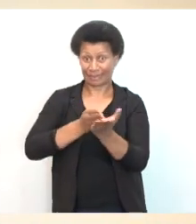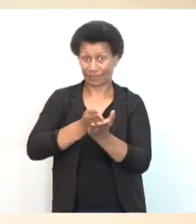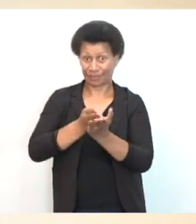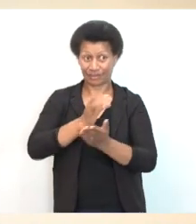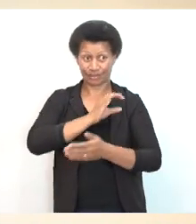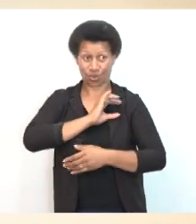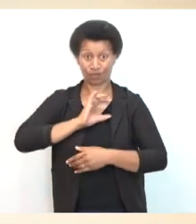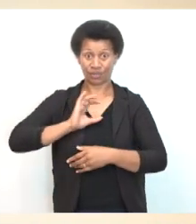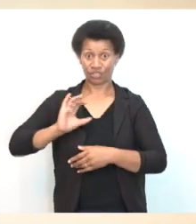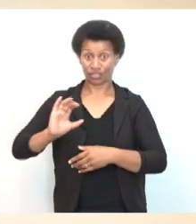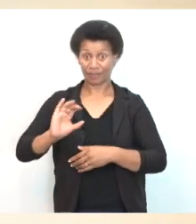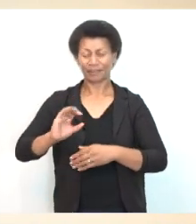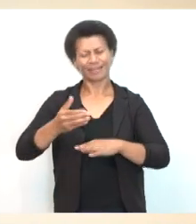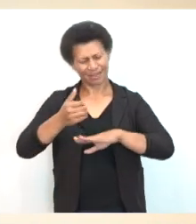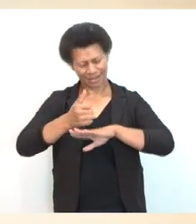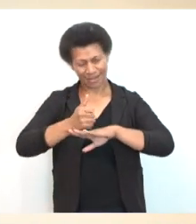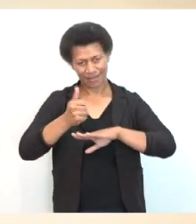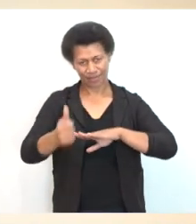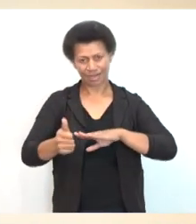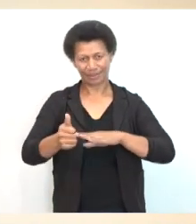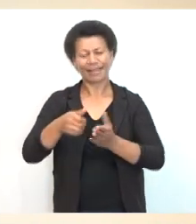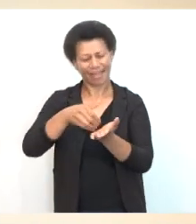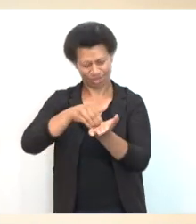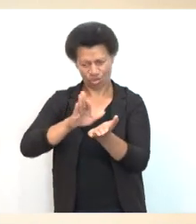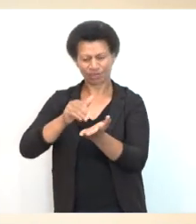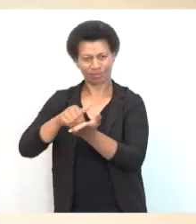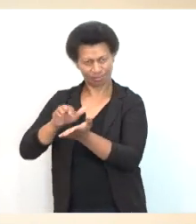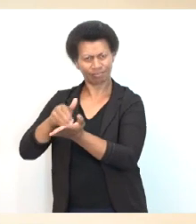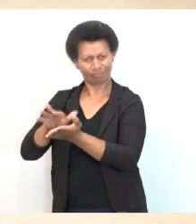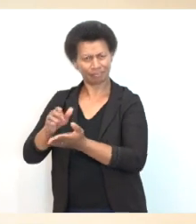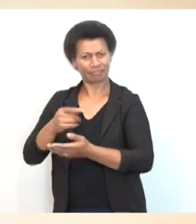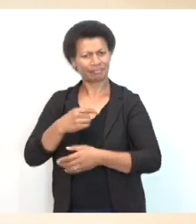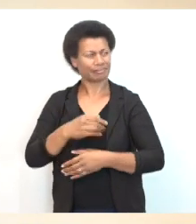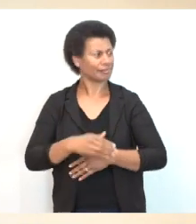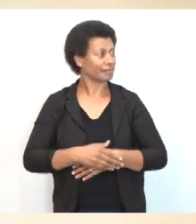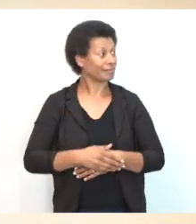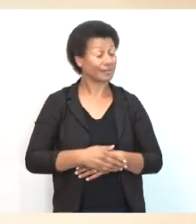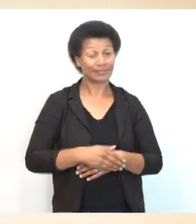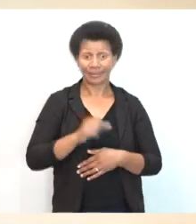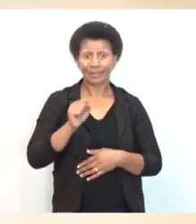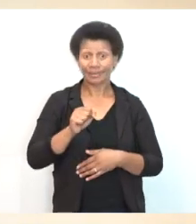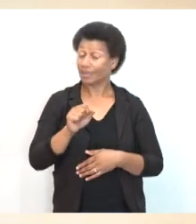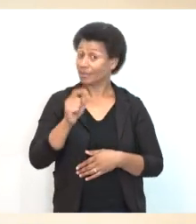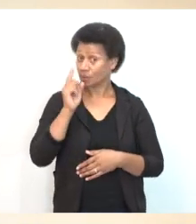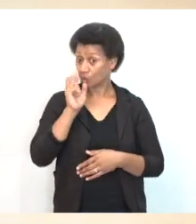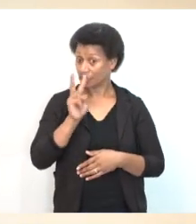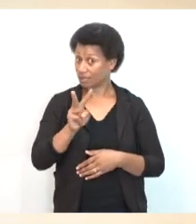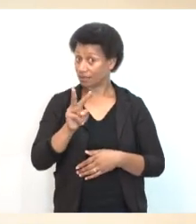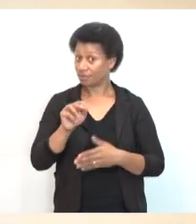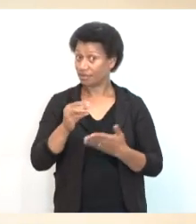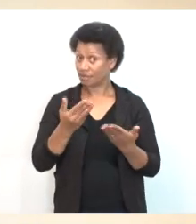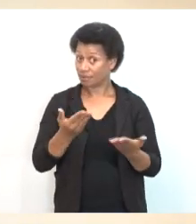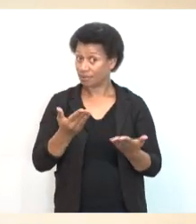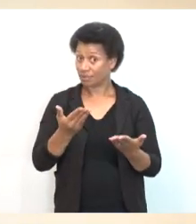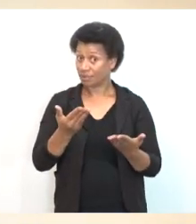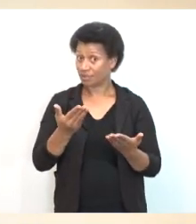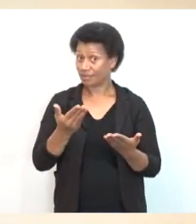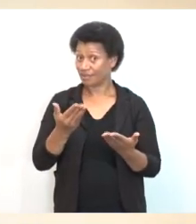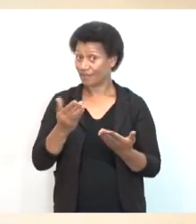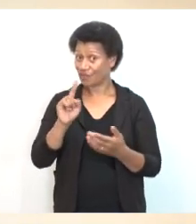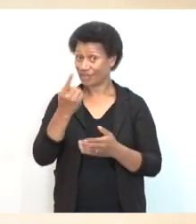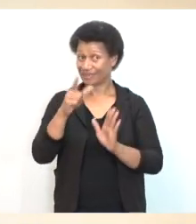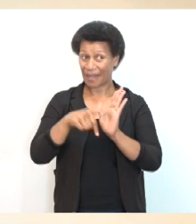After he was voted as the Prime Minister, he walked across to where the government was sitting and shook